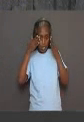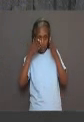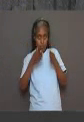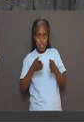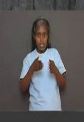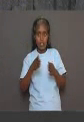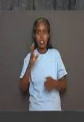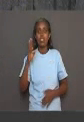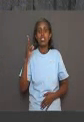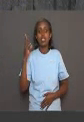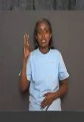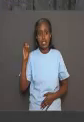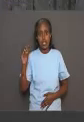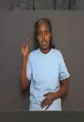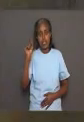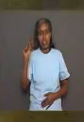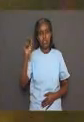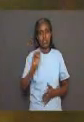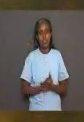is 60 degrees.